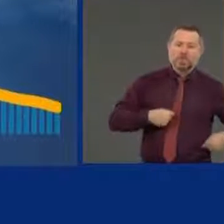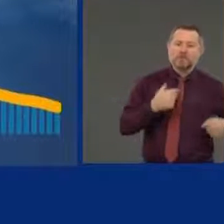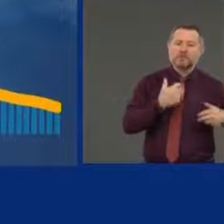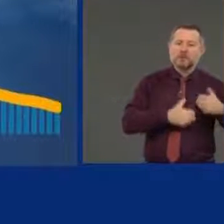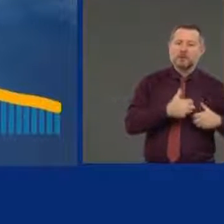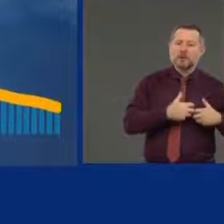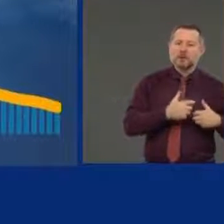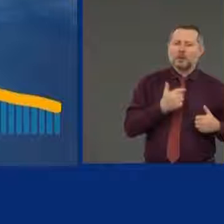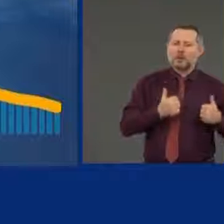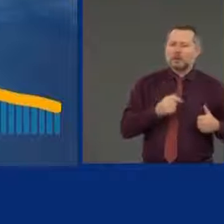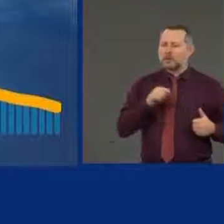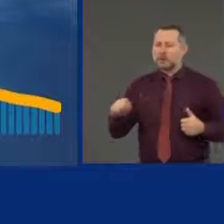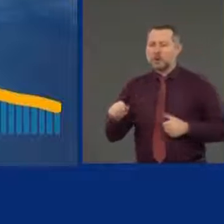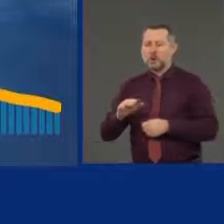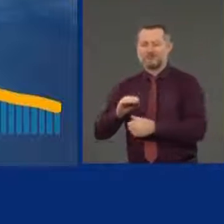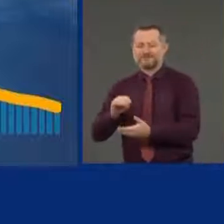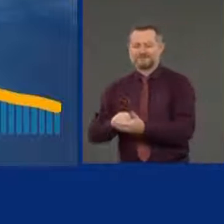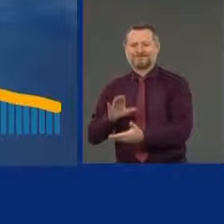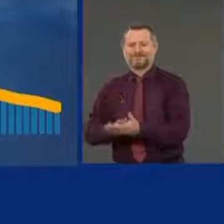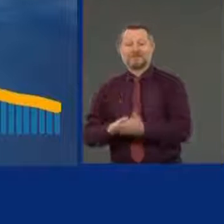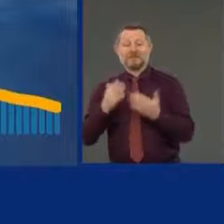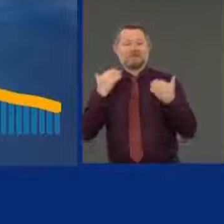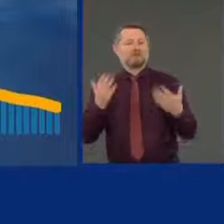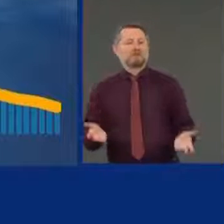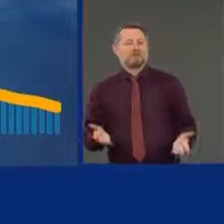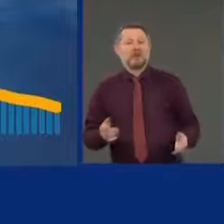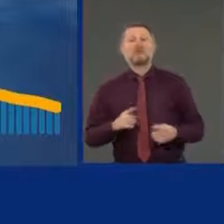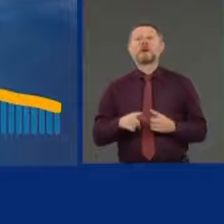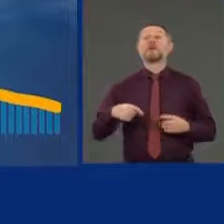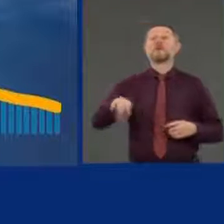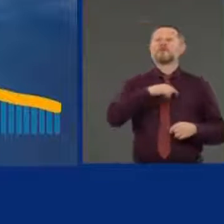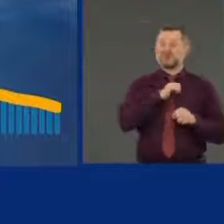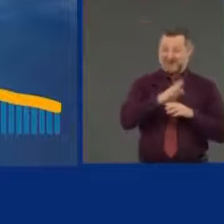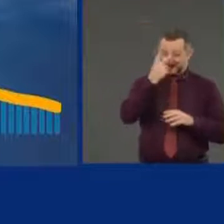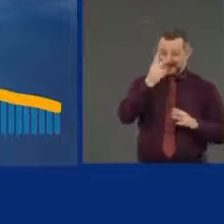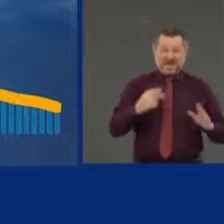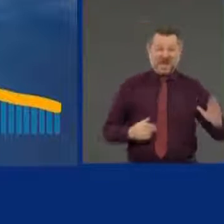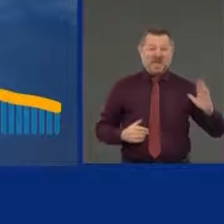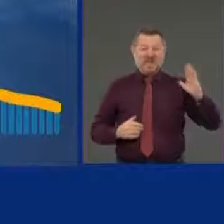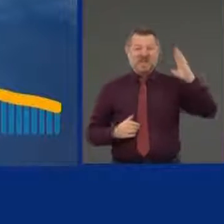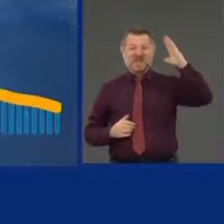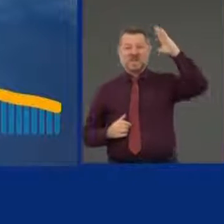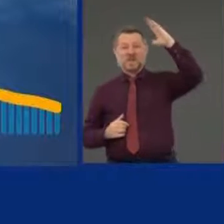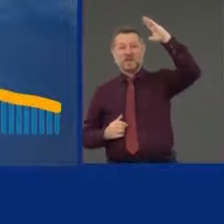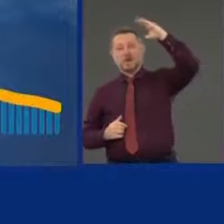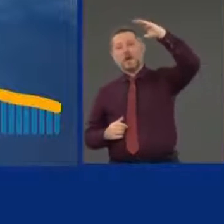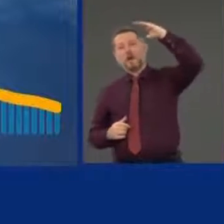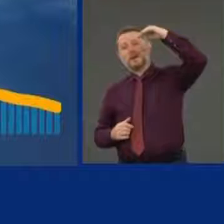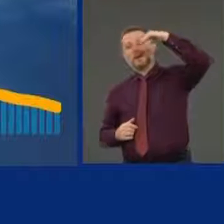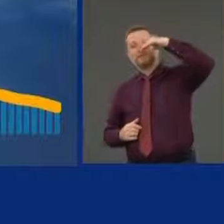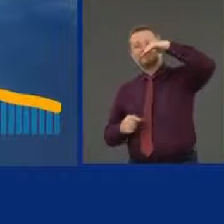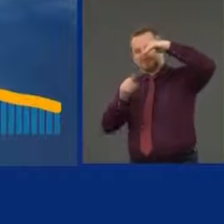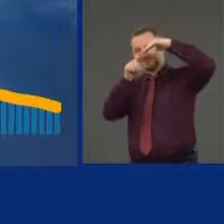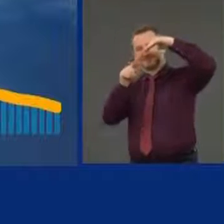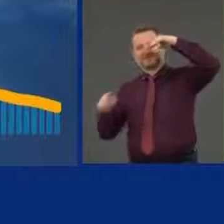we went up the mountain, we came down the mountain. That is the configuration of the mountain that we